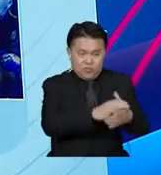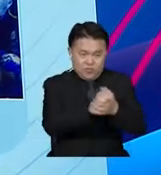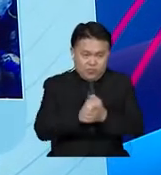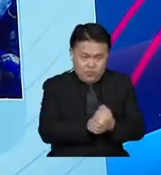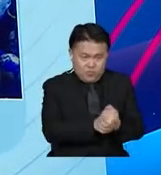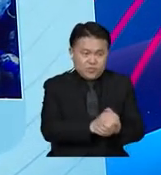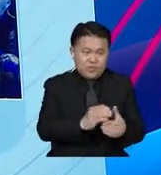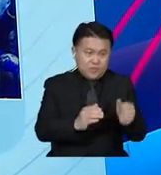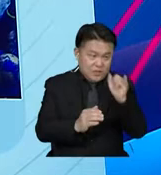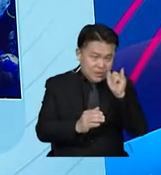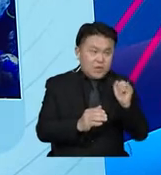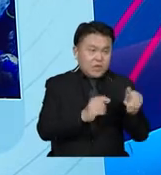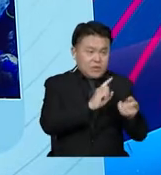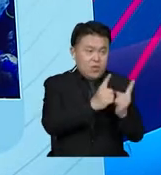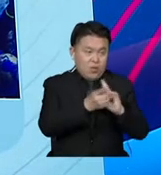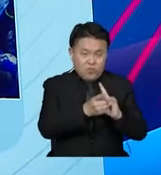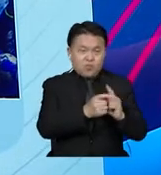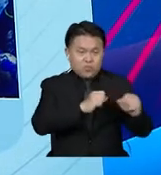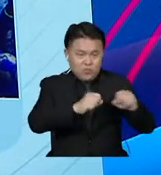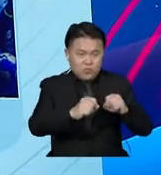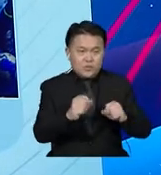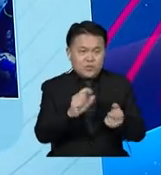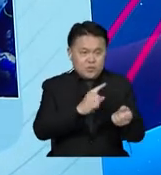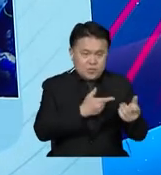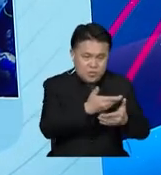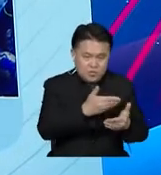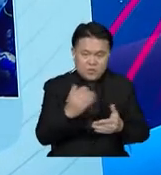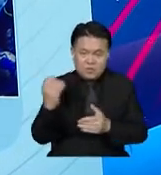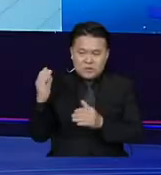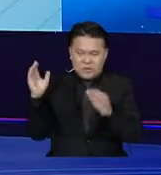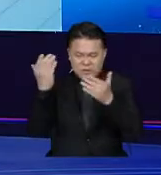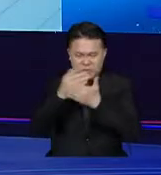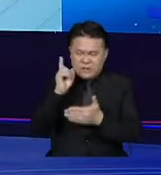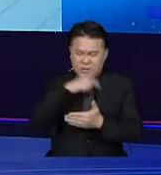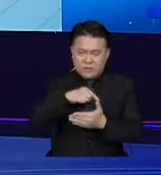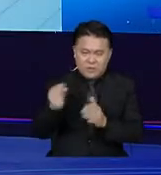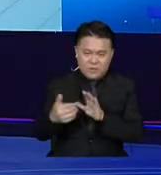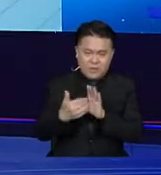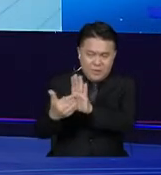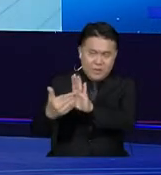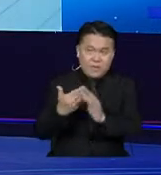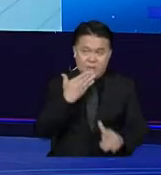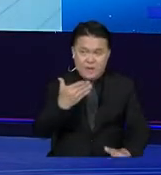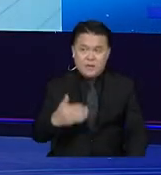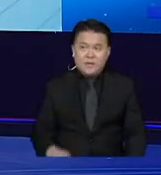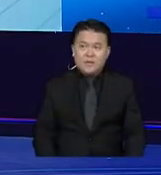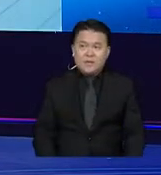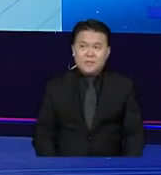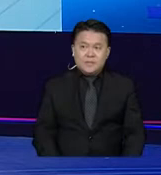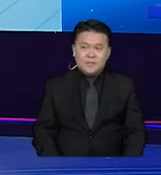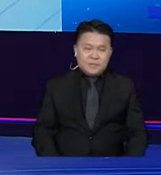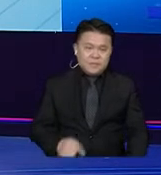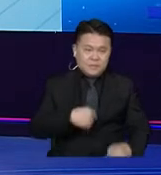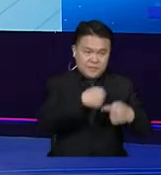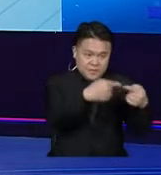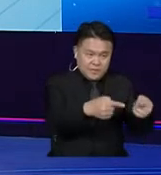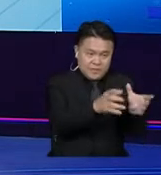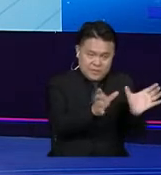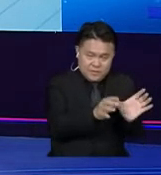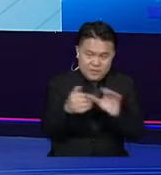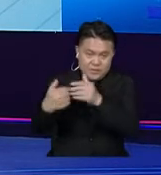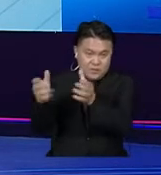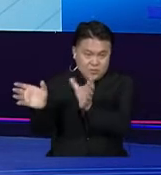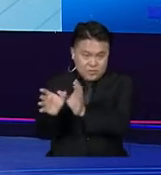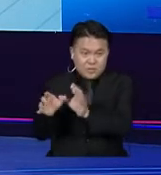the worst of human nature. It becomes difficult to dehumanize and morally exclude other groups when members of your own group